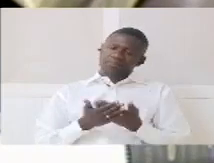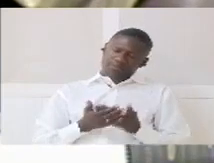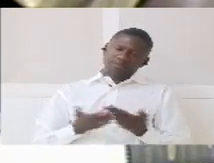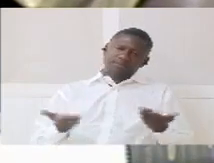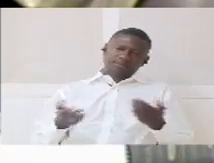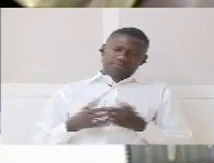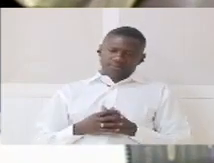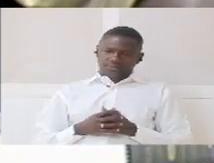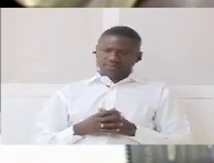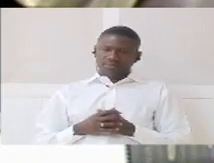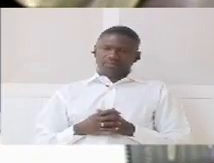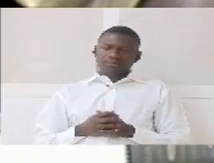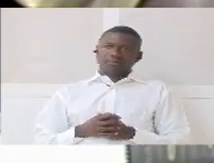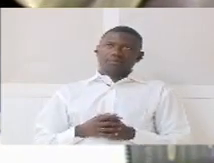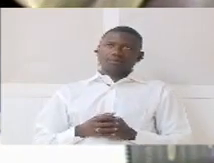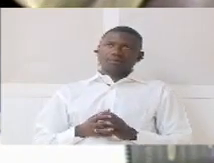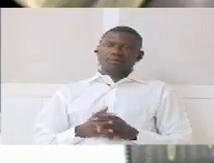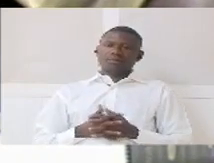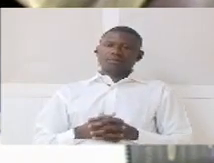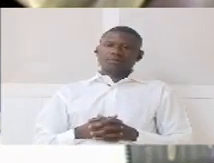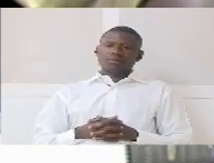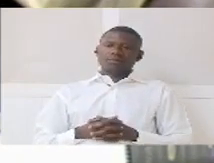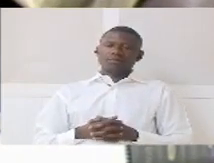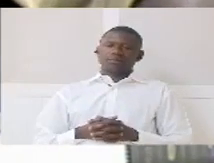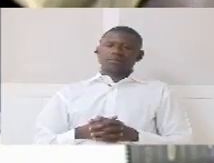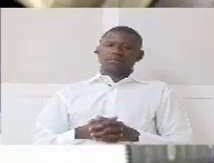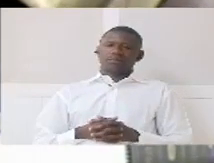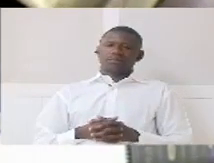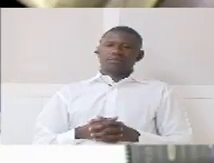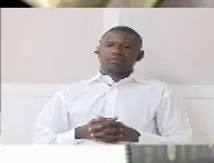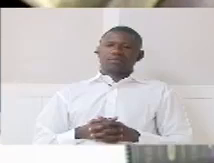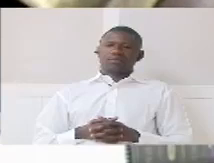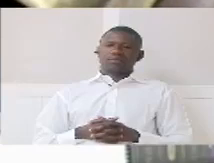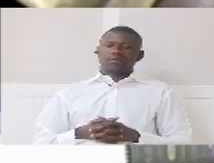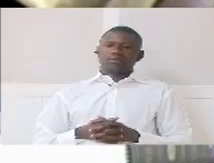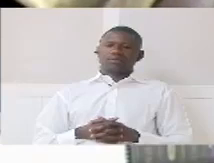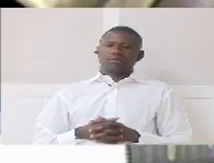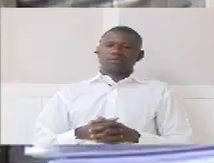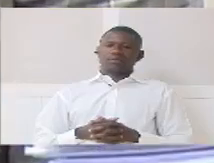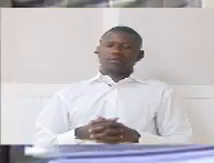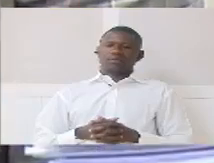bete. Oh yalo answer is easy, but ni be fono bun ko neta min domola